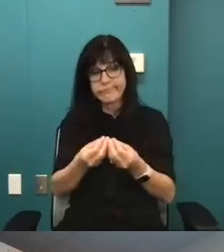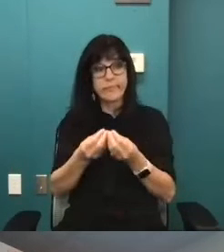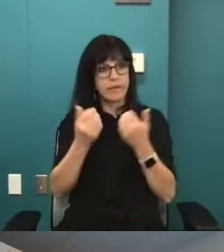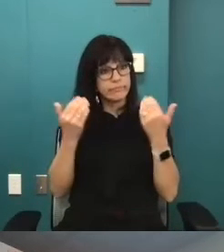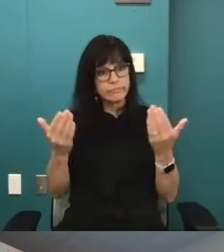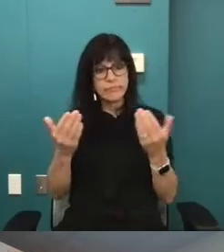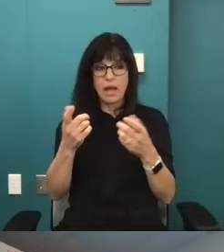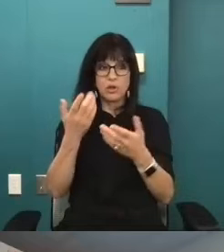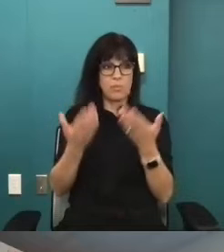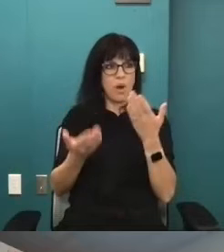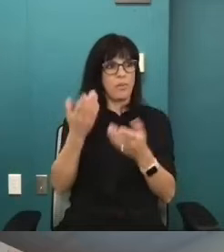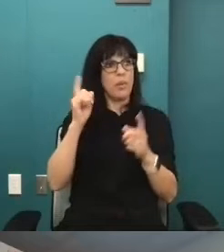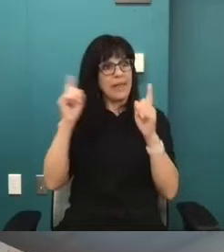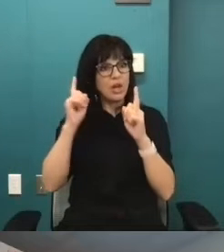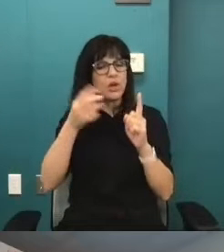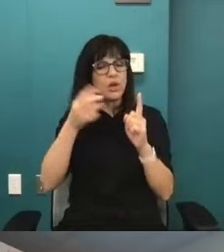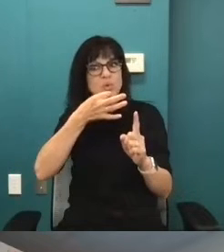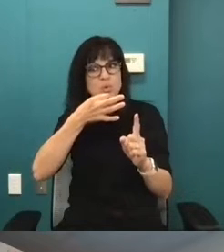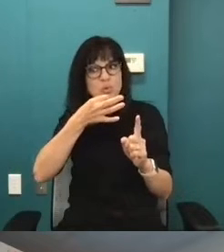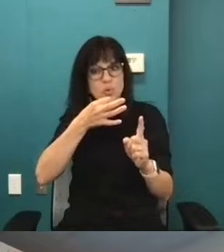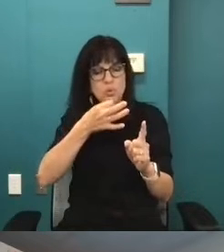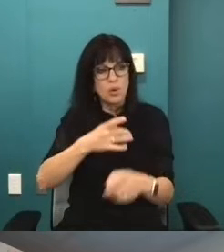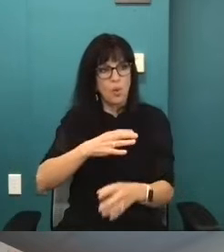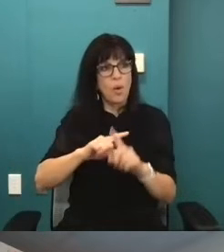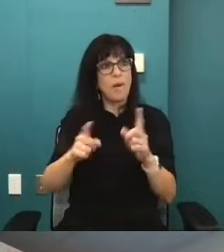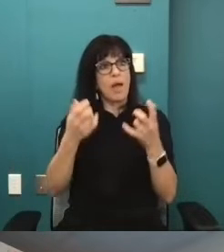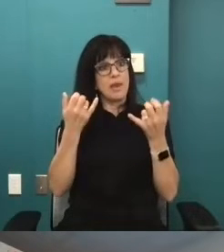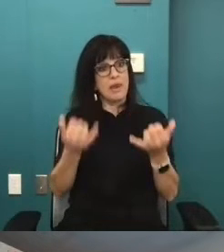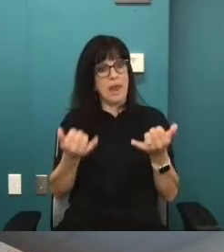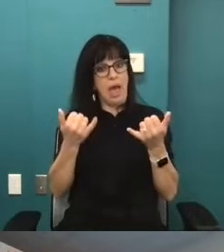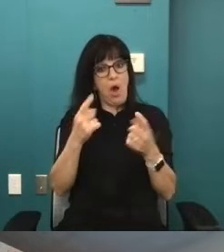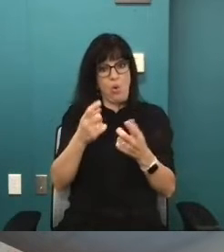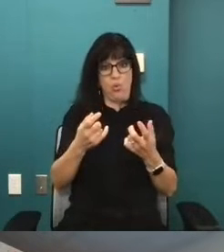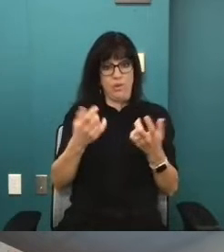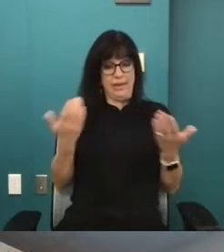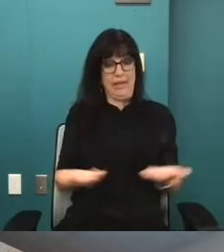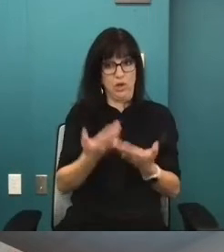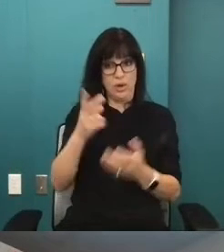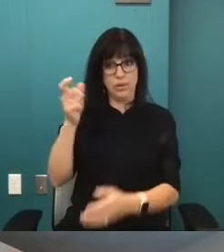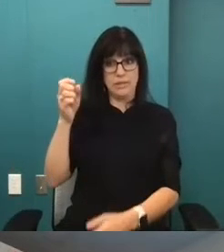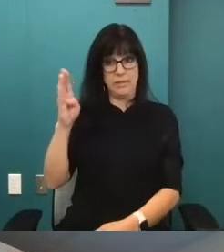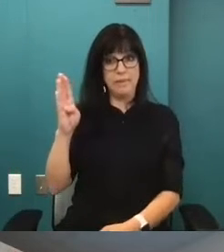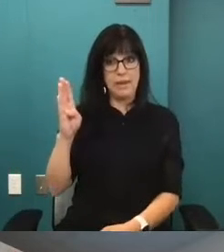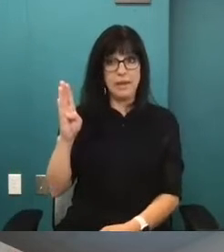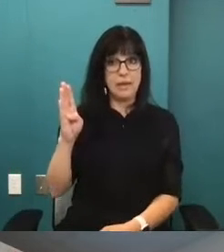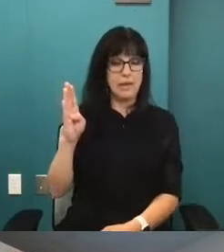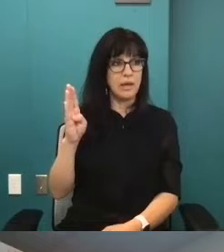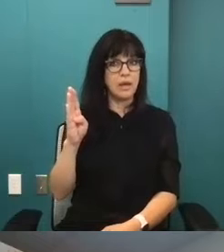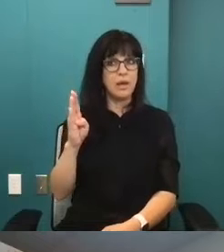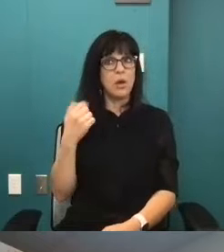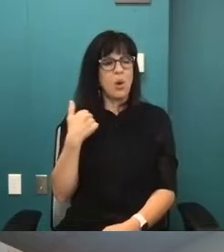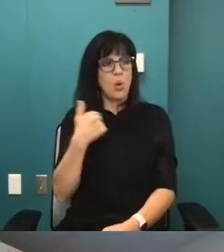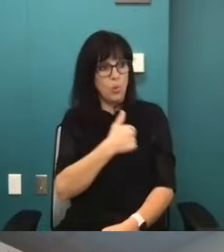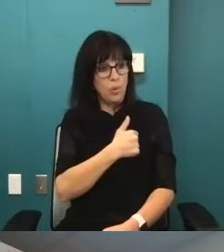and you're probably going to hear about them. This is what we're doing currently at USDB. We're actually